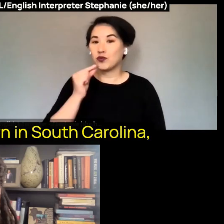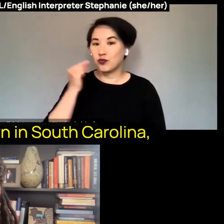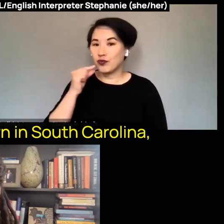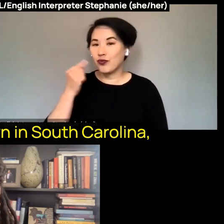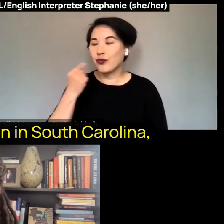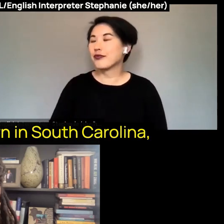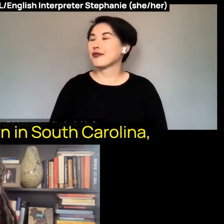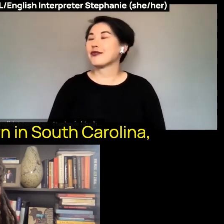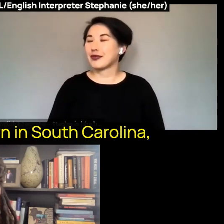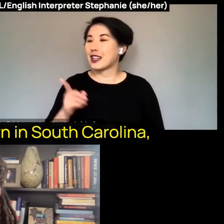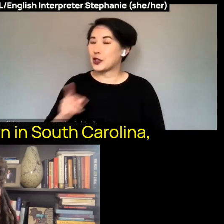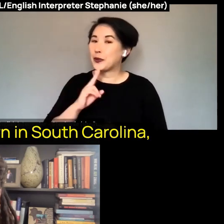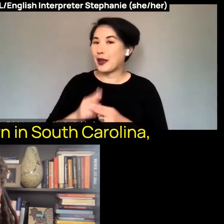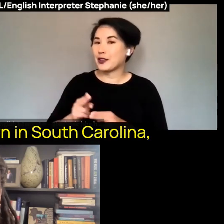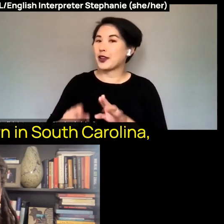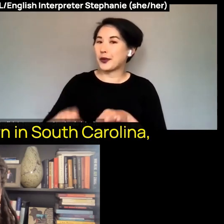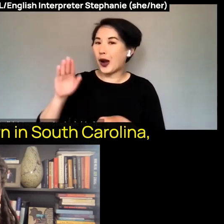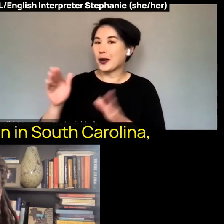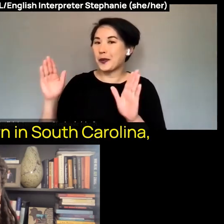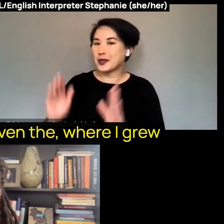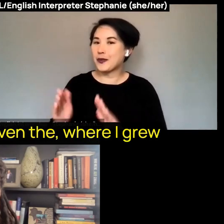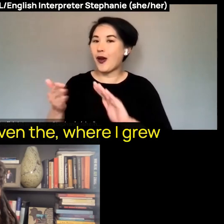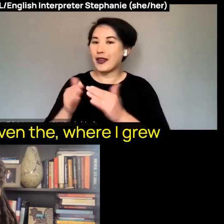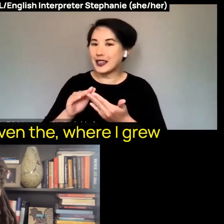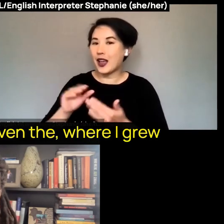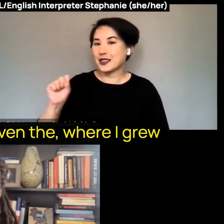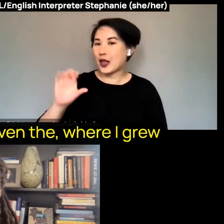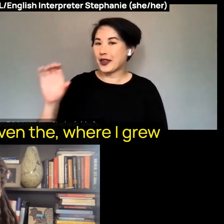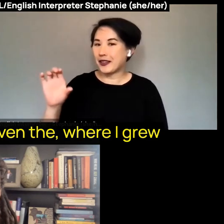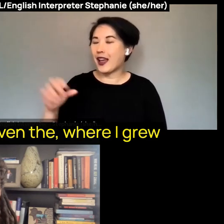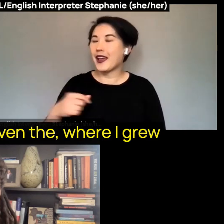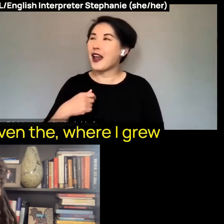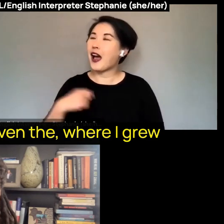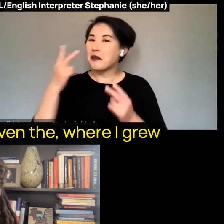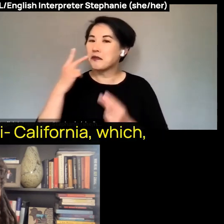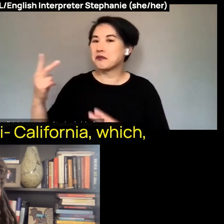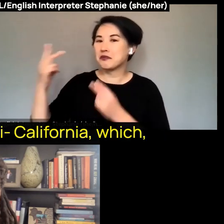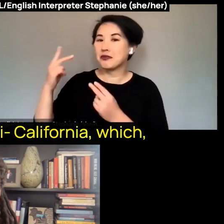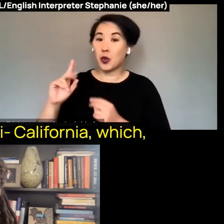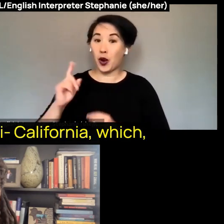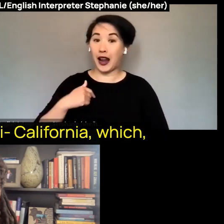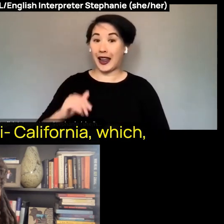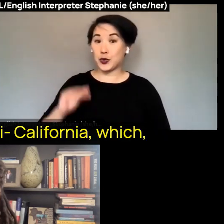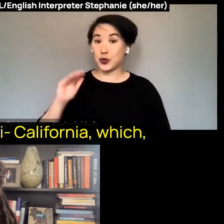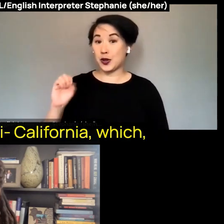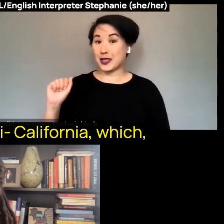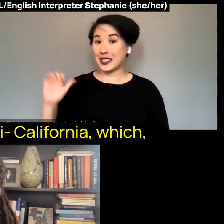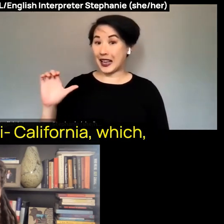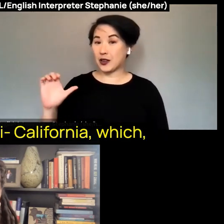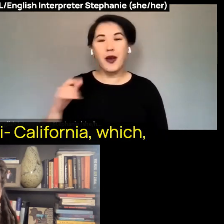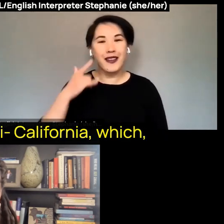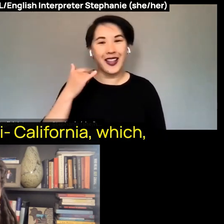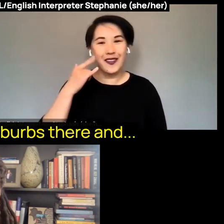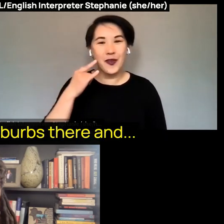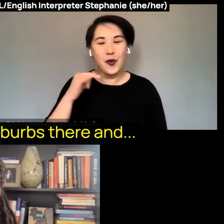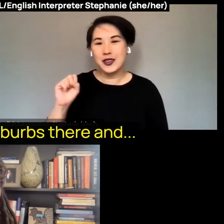know, from a small town in South Carolina, I'm reflecting on kind of even where I grew up in Sacramento in California,